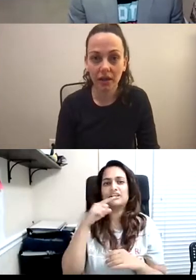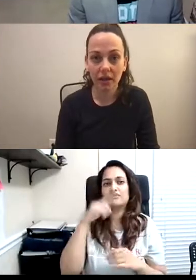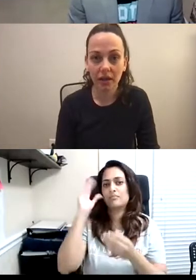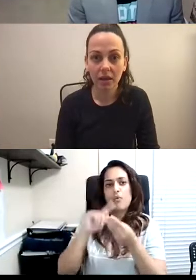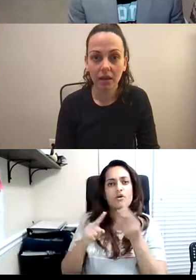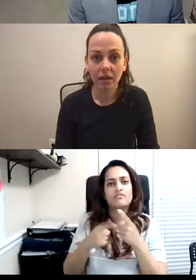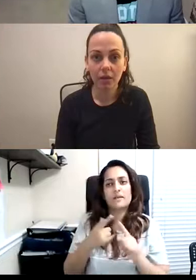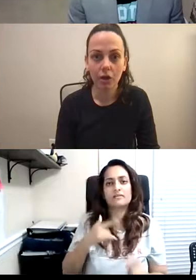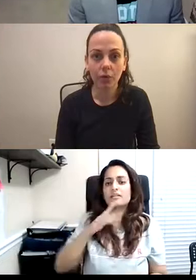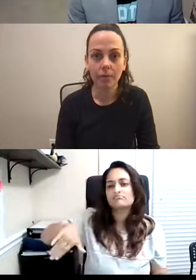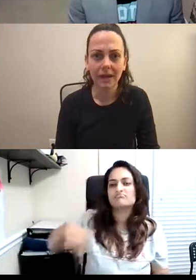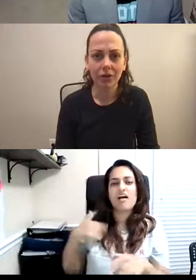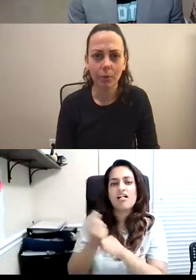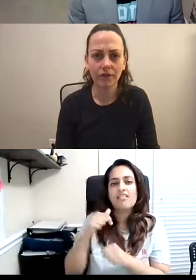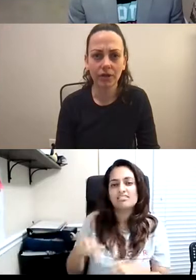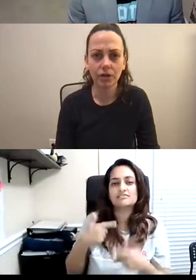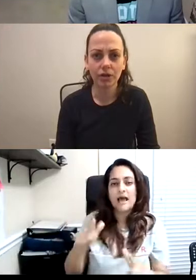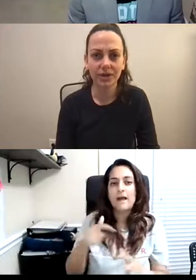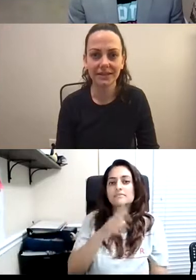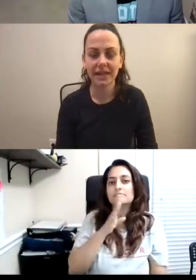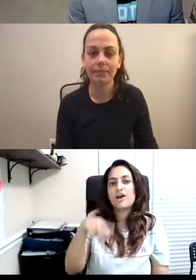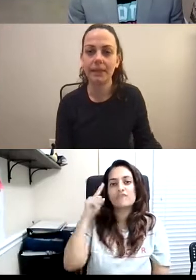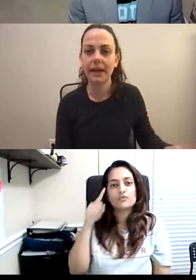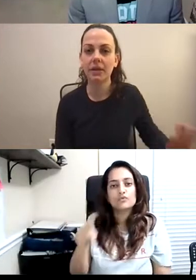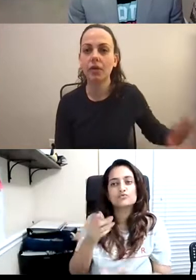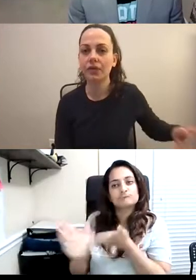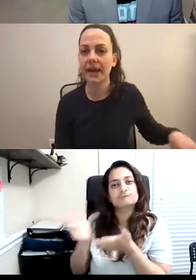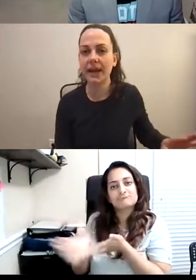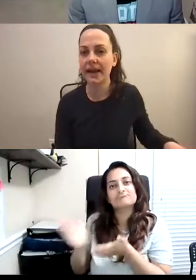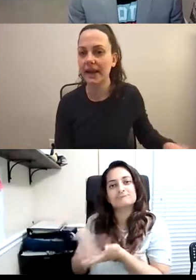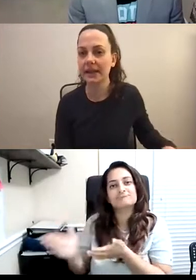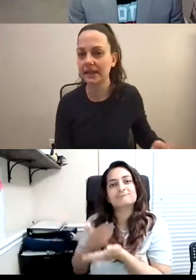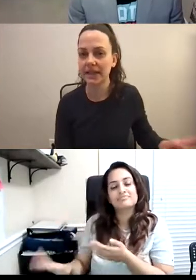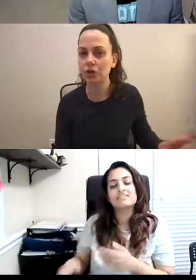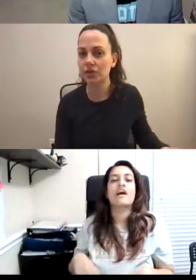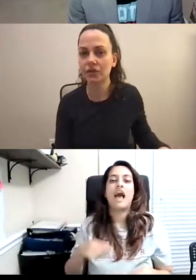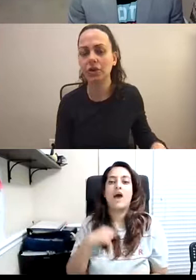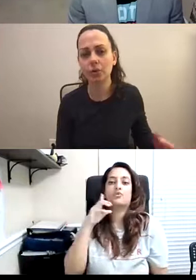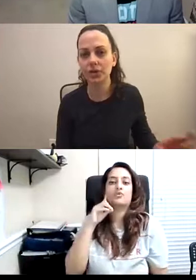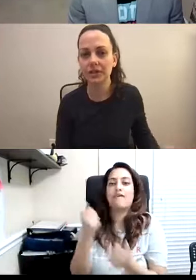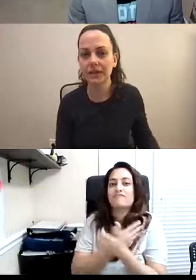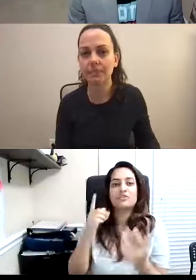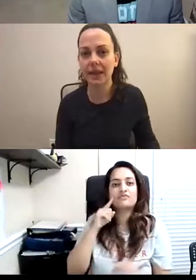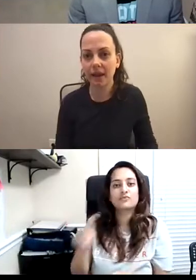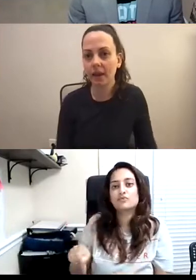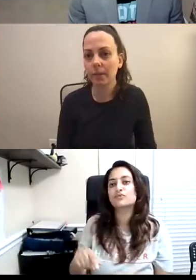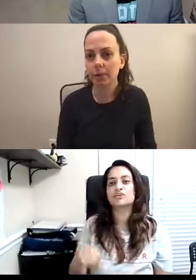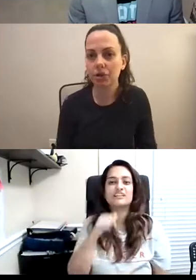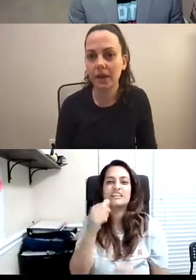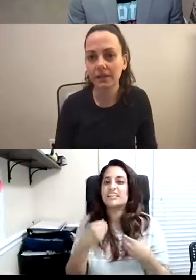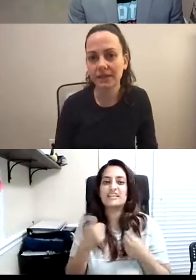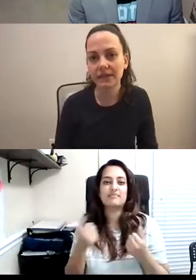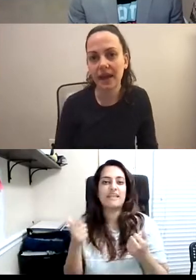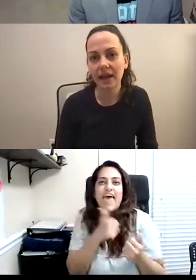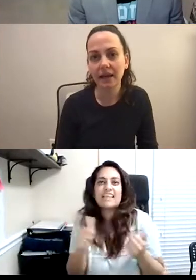talking, my hearing boyfriend would just kind of be like, oh, forget it. I got this. I'll do this for you. And just kept pushing